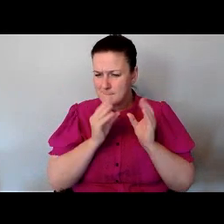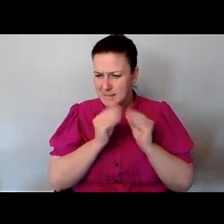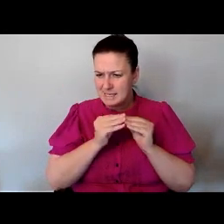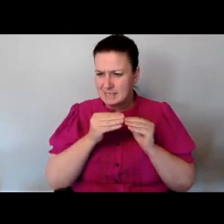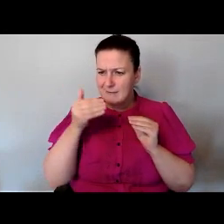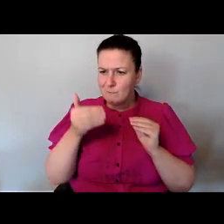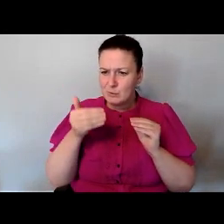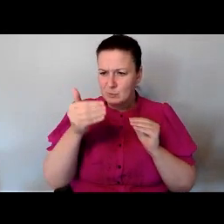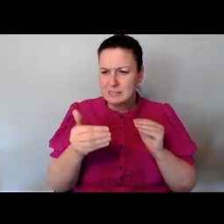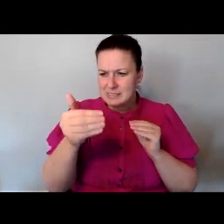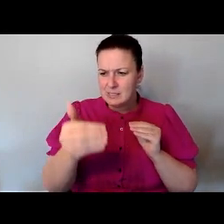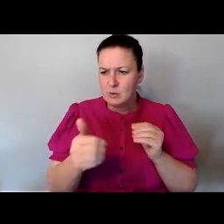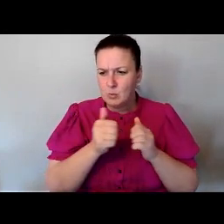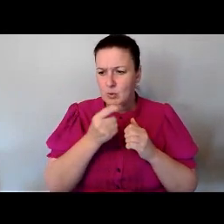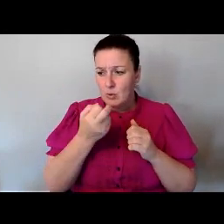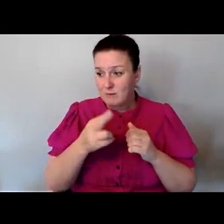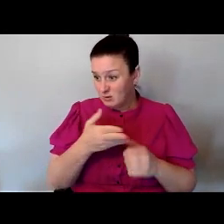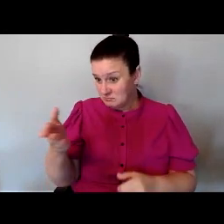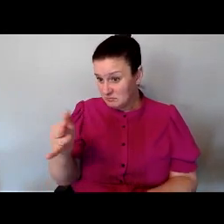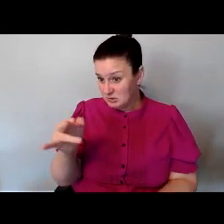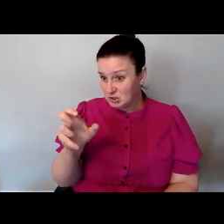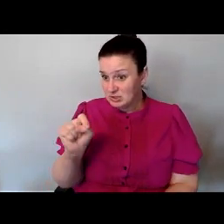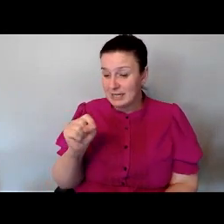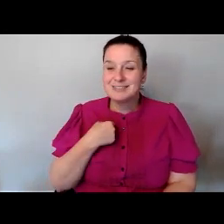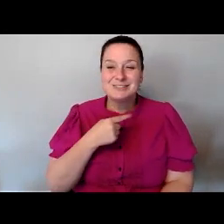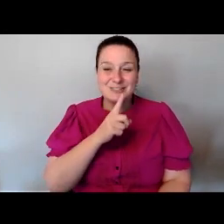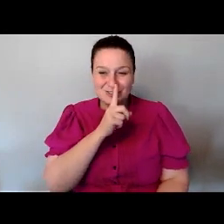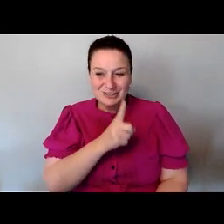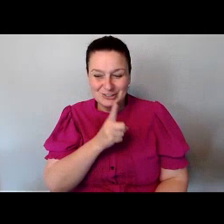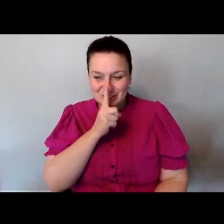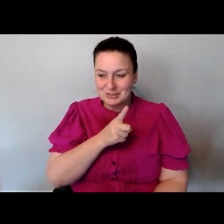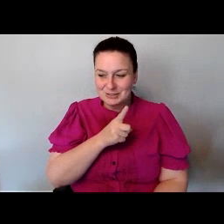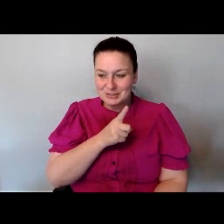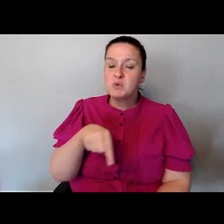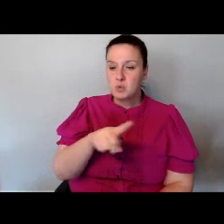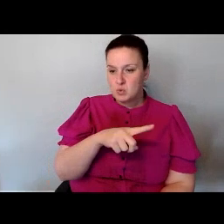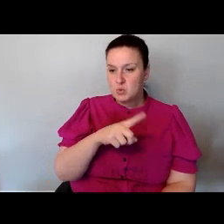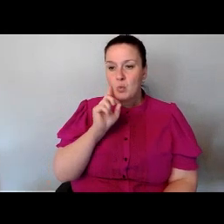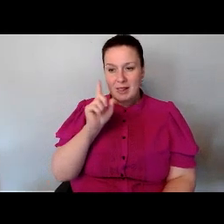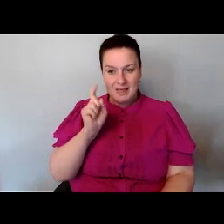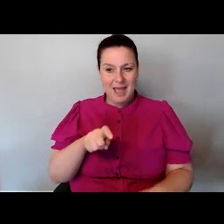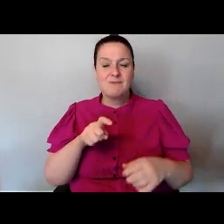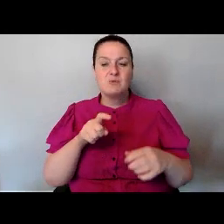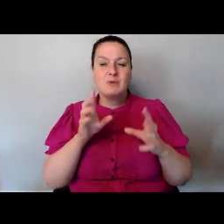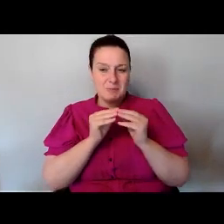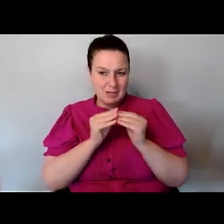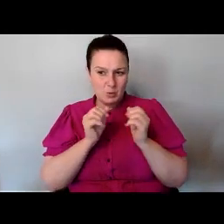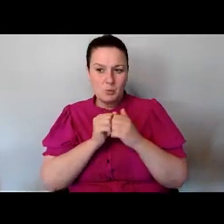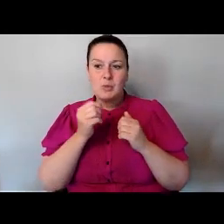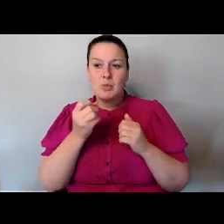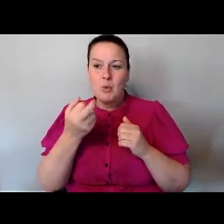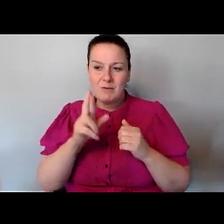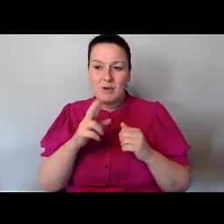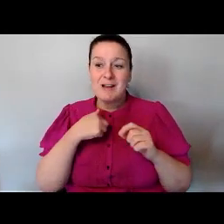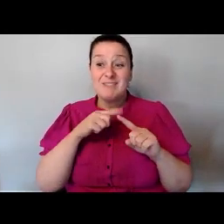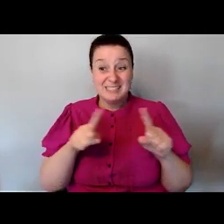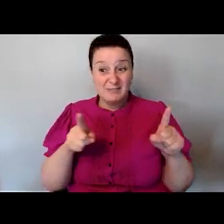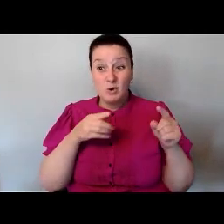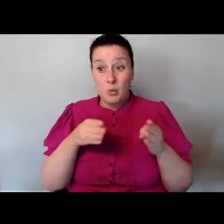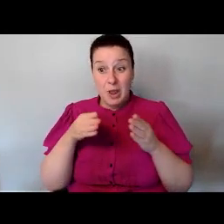with OVR? Janet, you want to take that one? Yeah, so you will have to meet with OVR. There are different ways to meet with us, and we